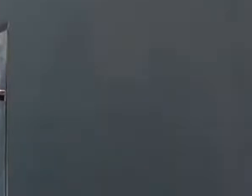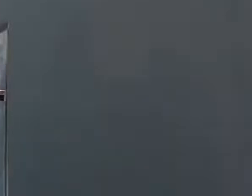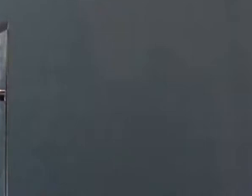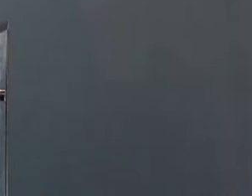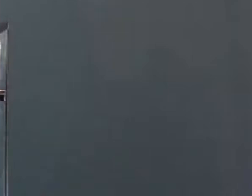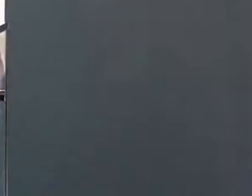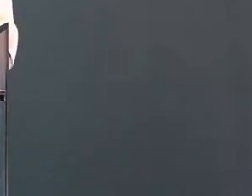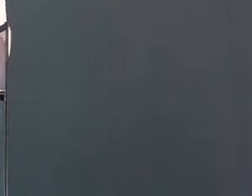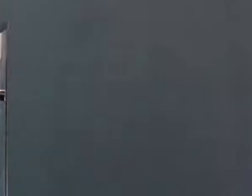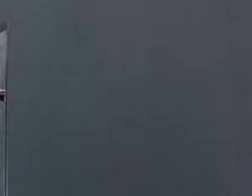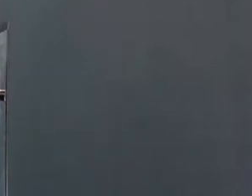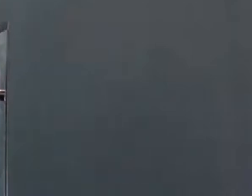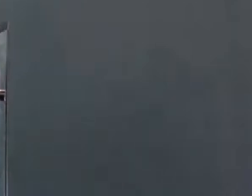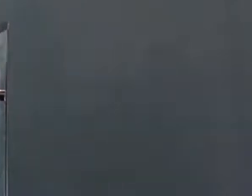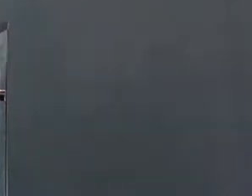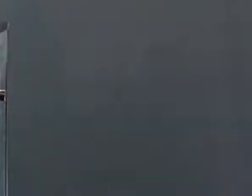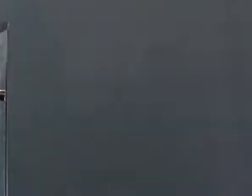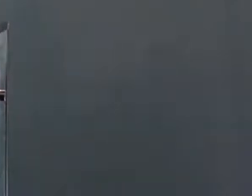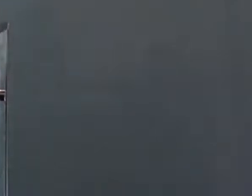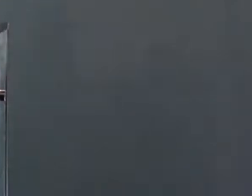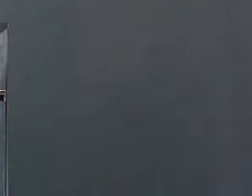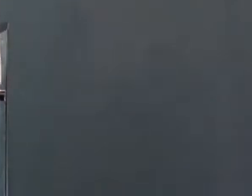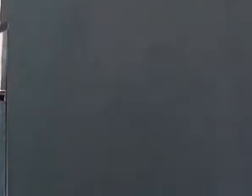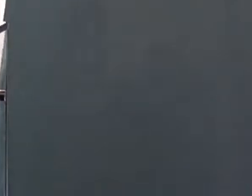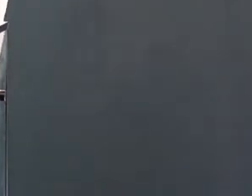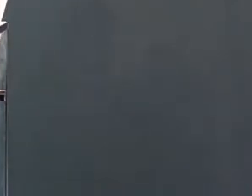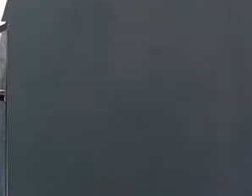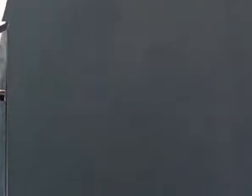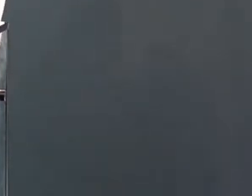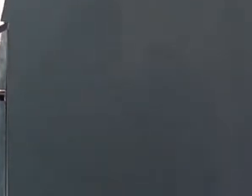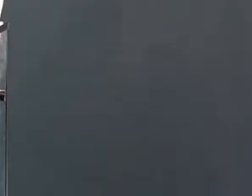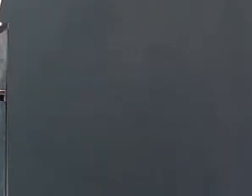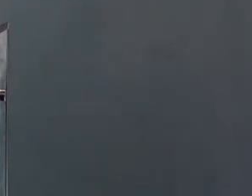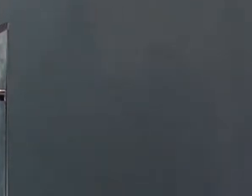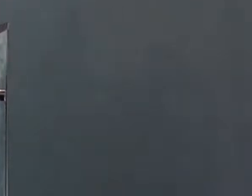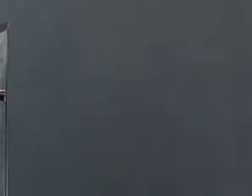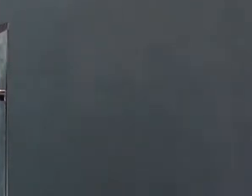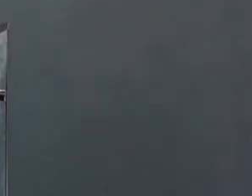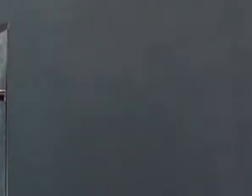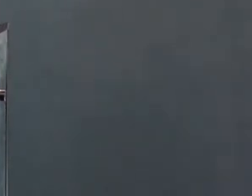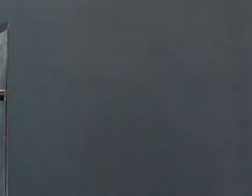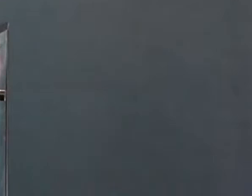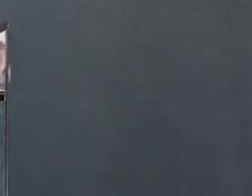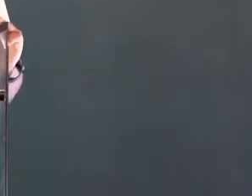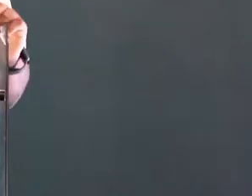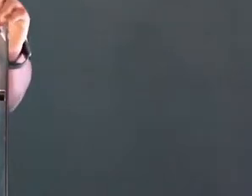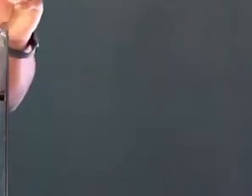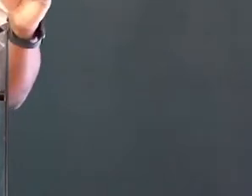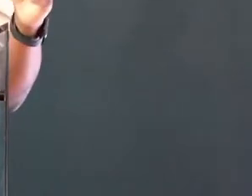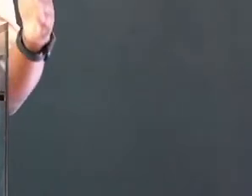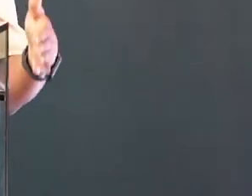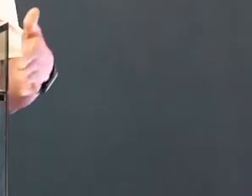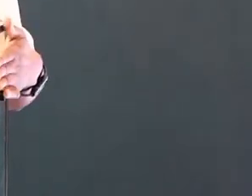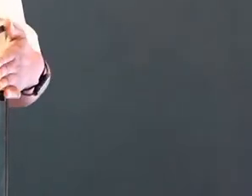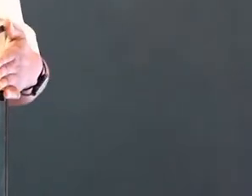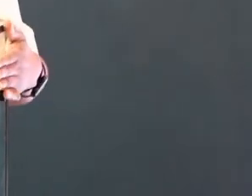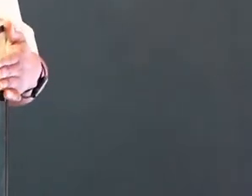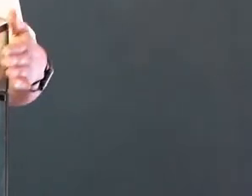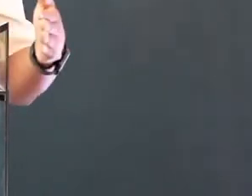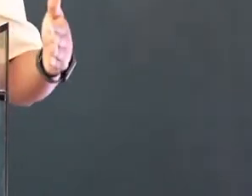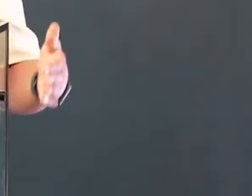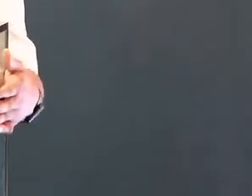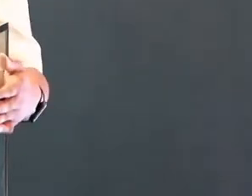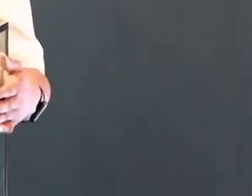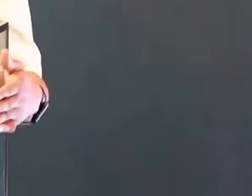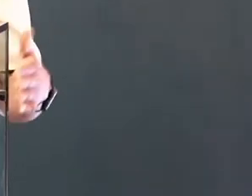this slide. So without any further ado, ladies and gentlemen, mine is to then ask you to put your hands together and